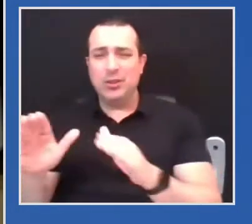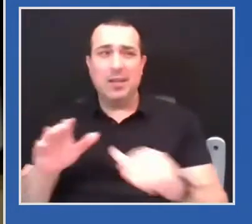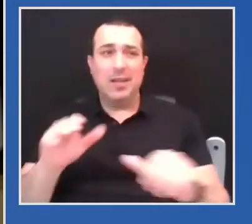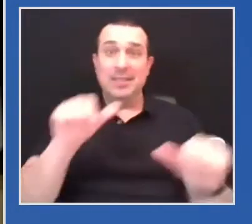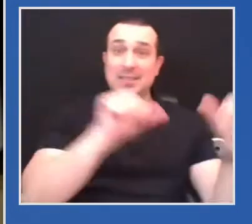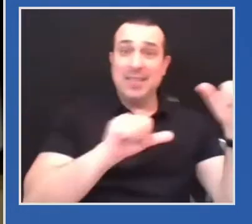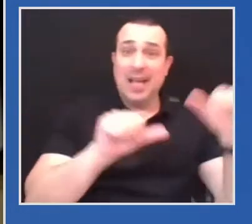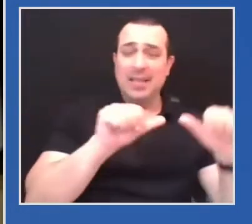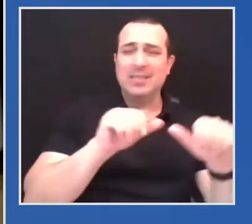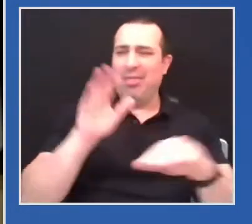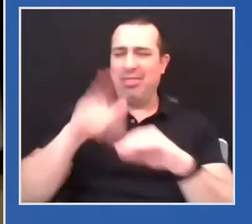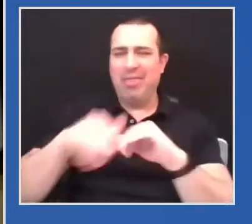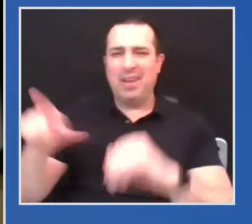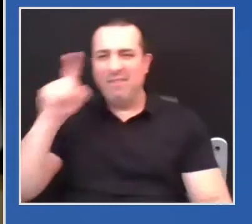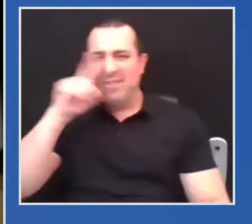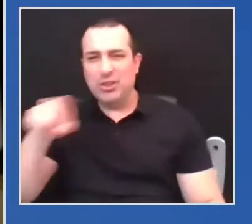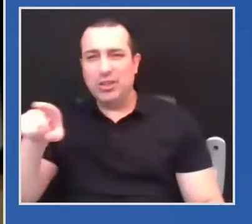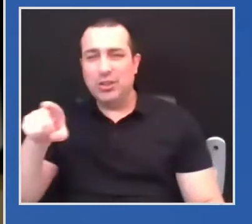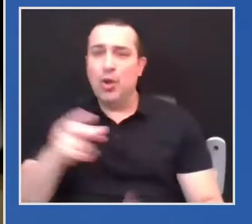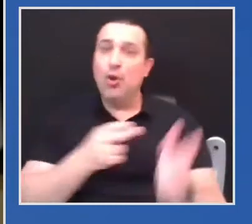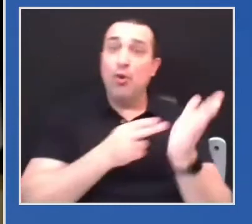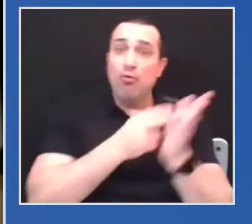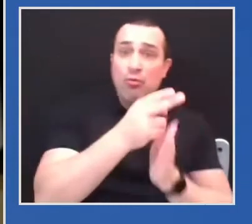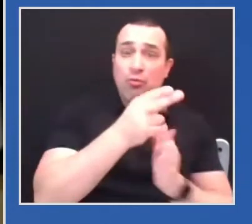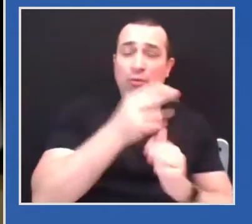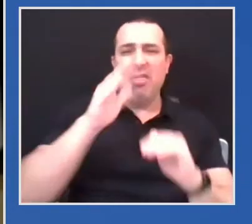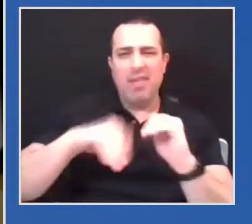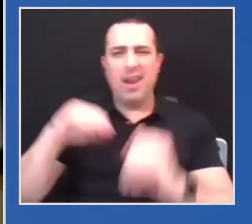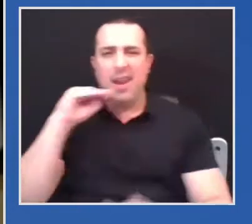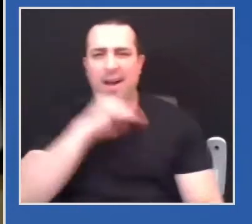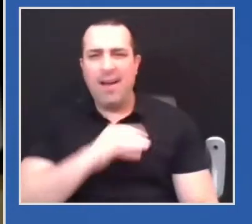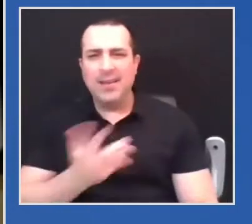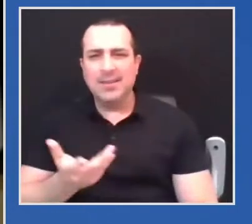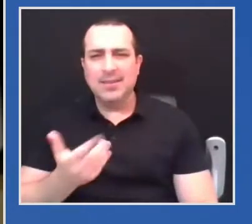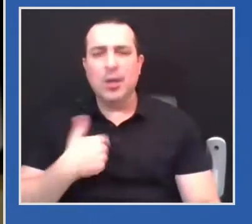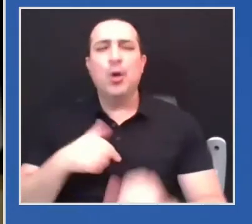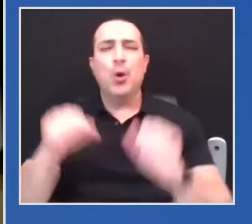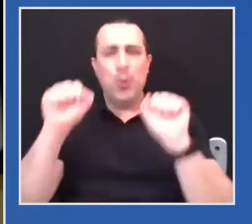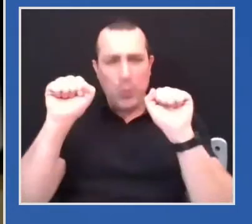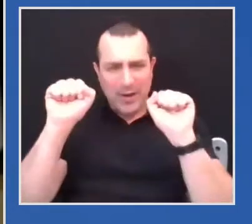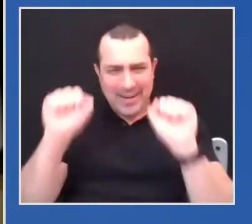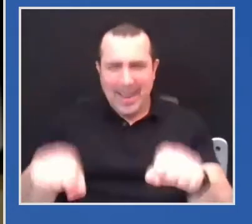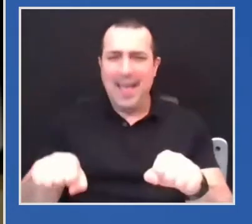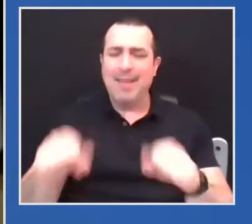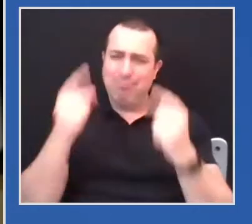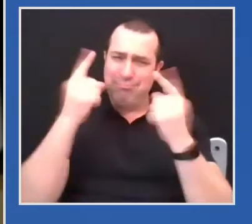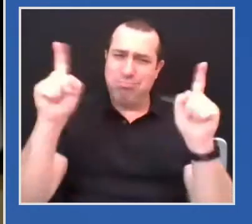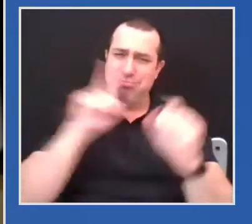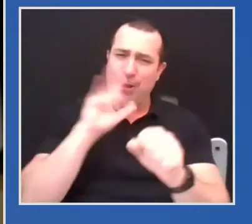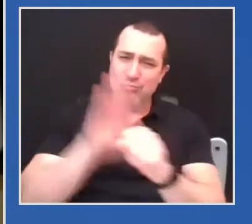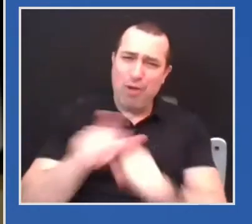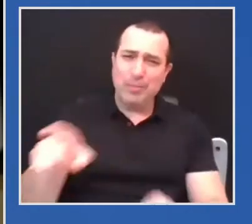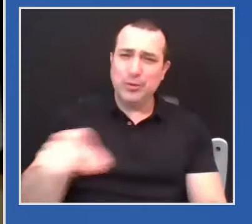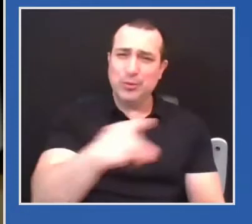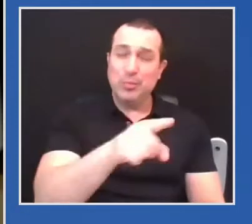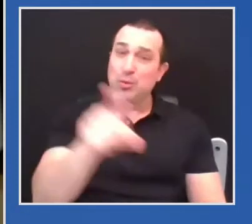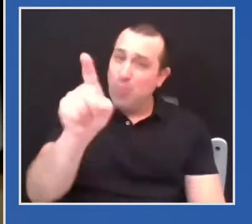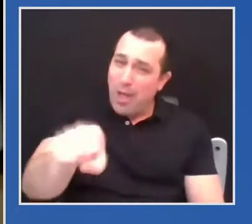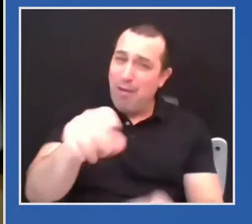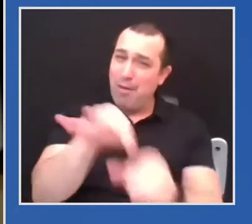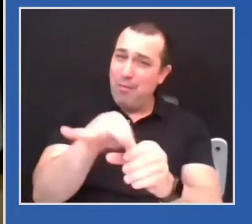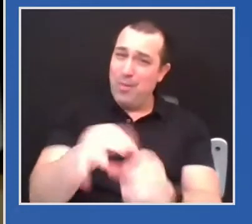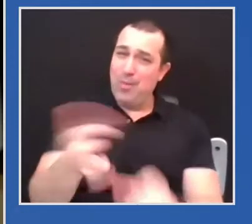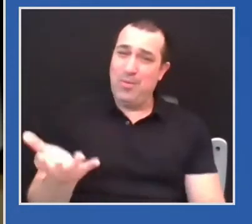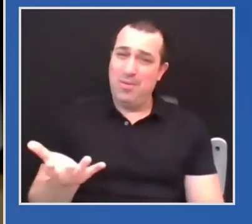yes, truth over lies. We can do this, folks, I promise you. But you got to vote.